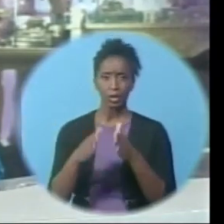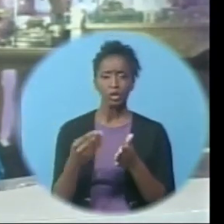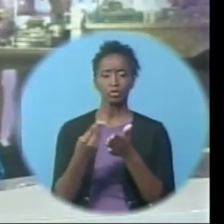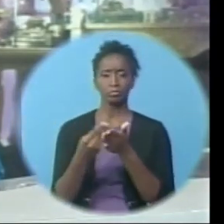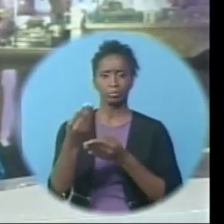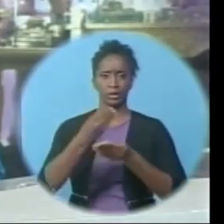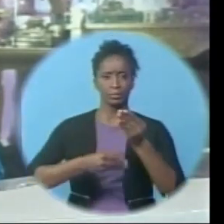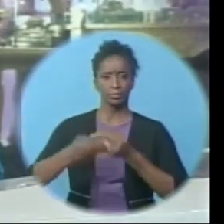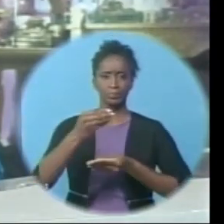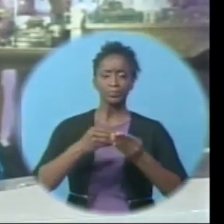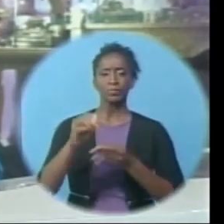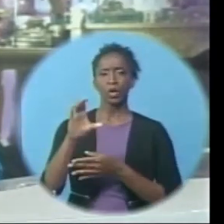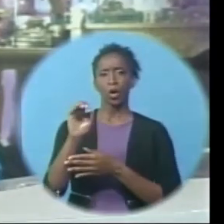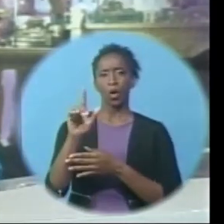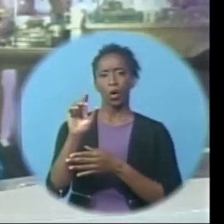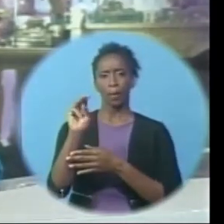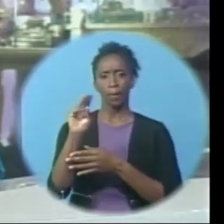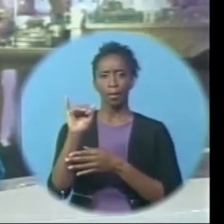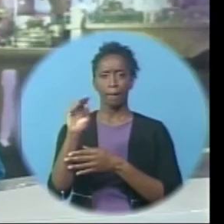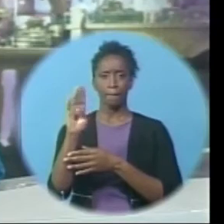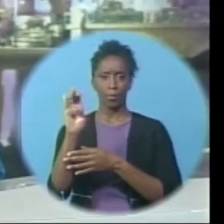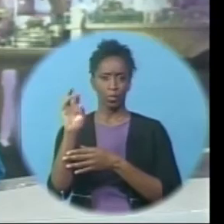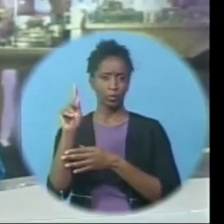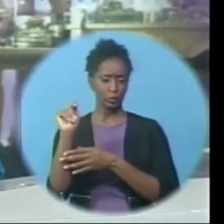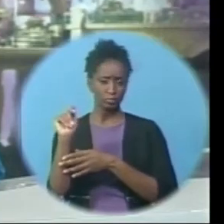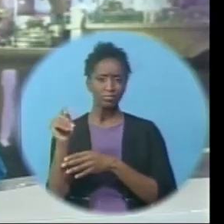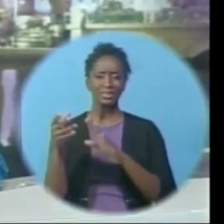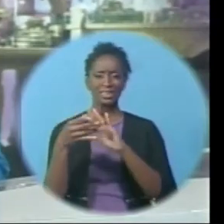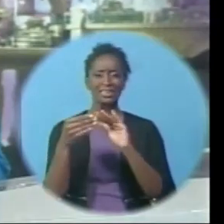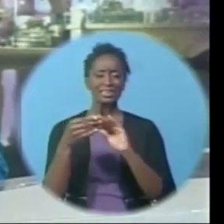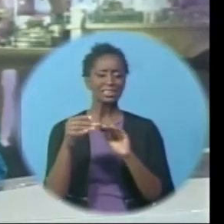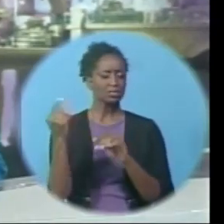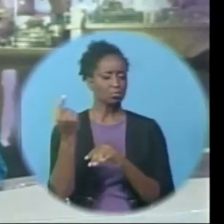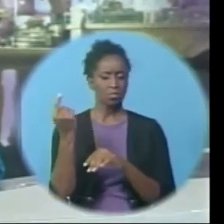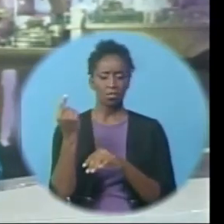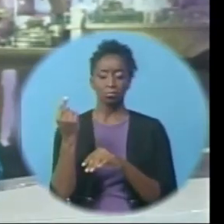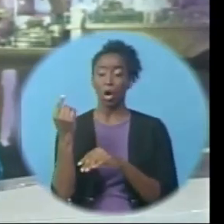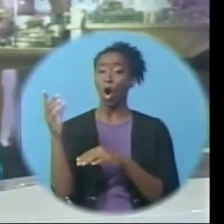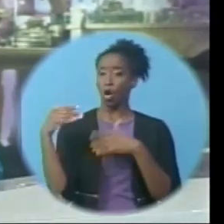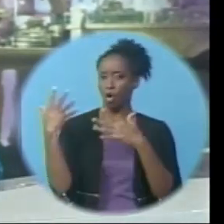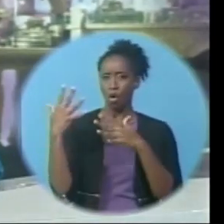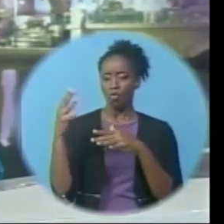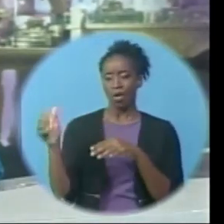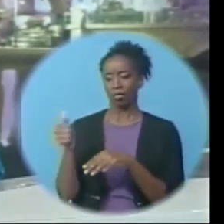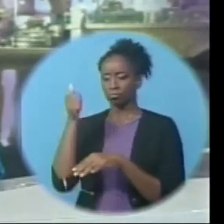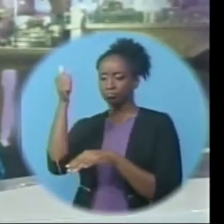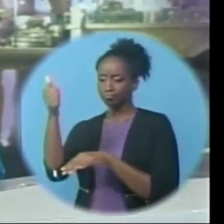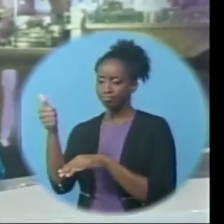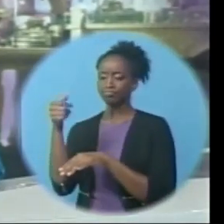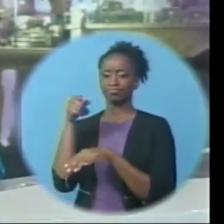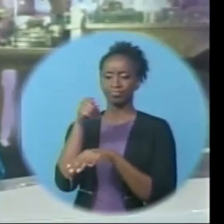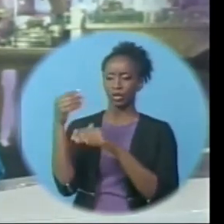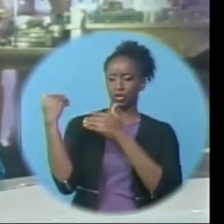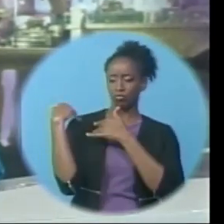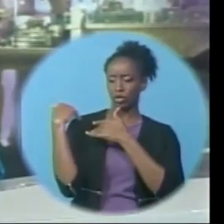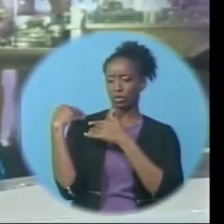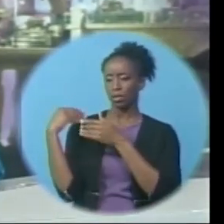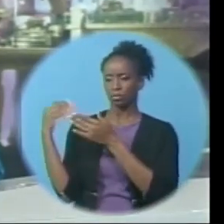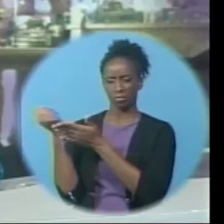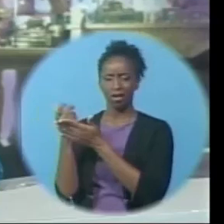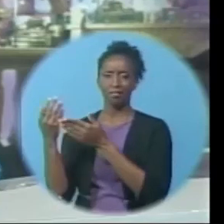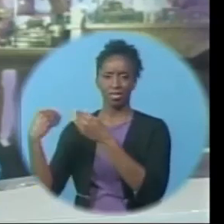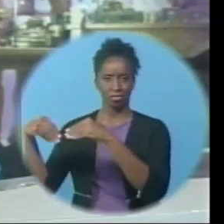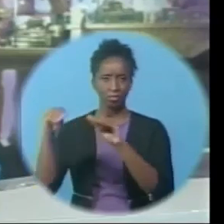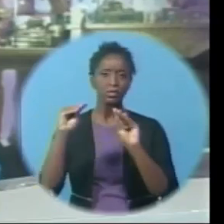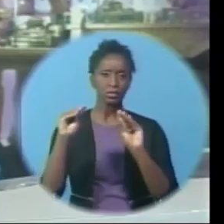Colm Imbert, who says a liquidator has already been appointed. He notes that contrary to newspaper reports, it planned to wind